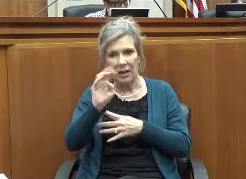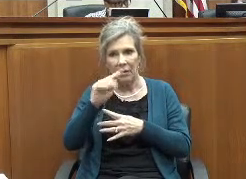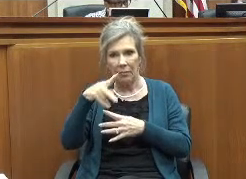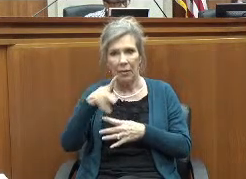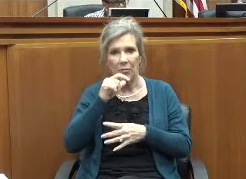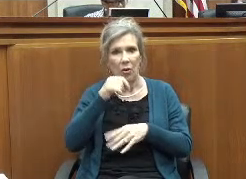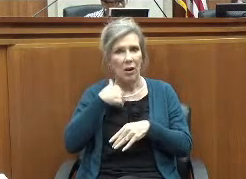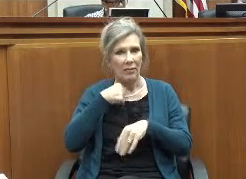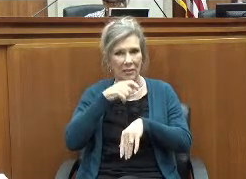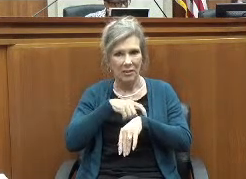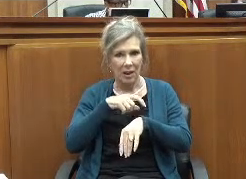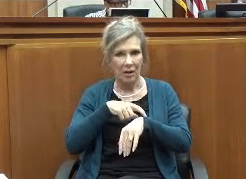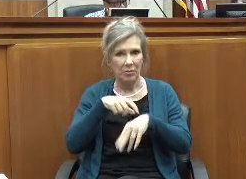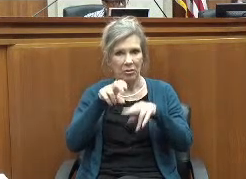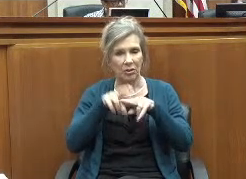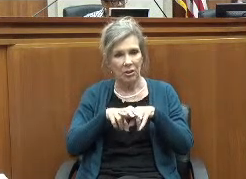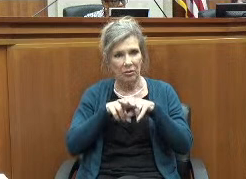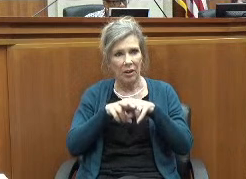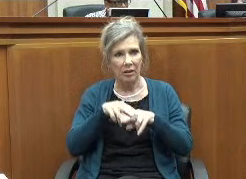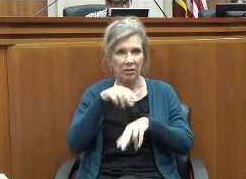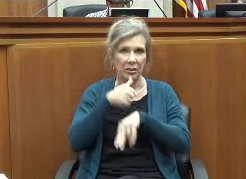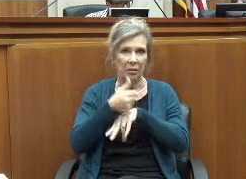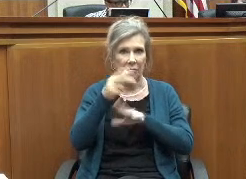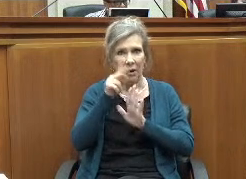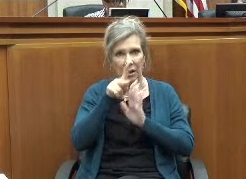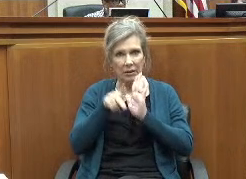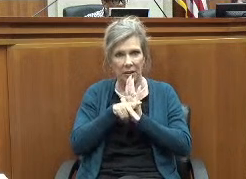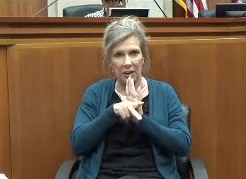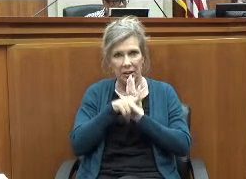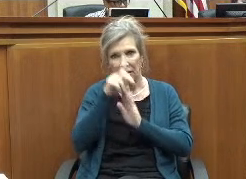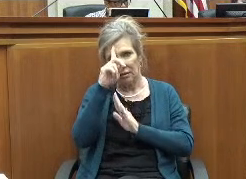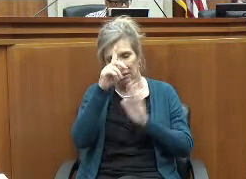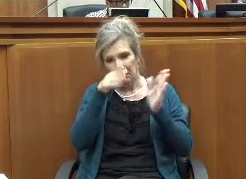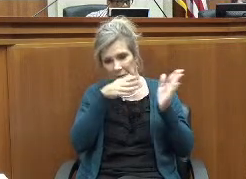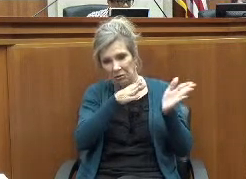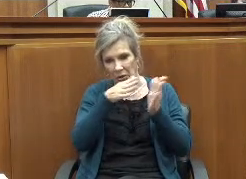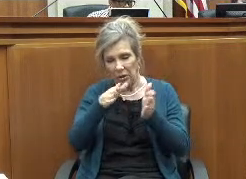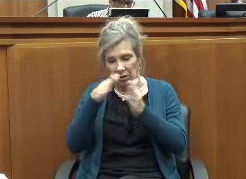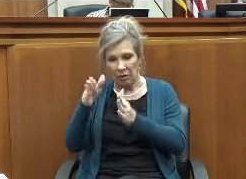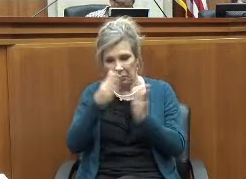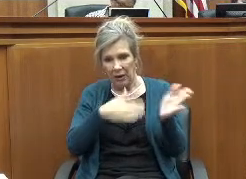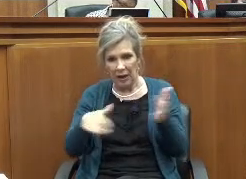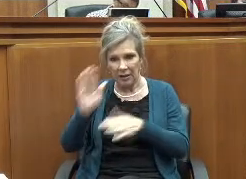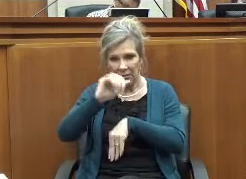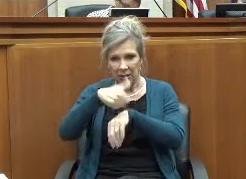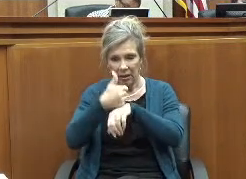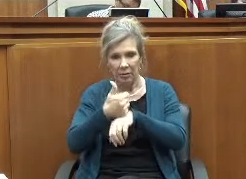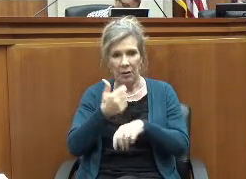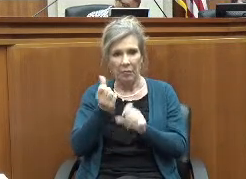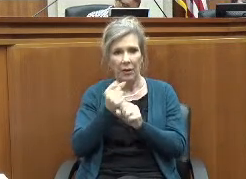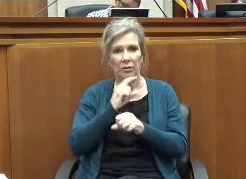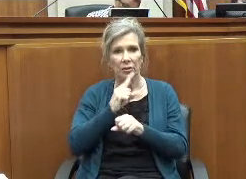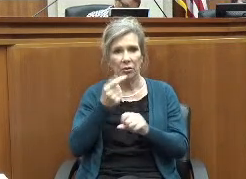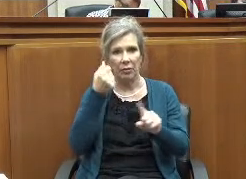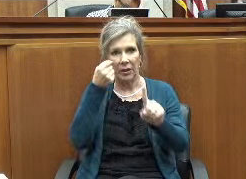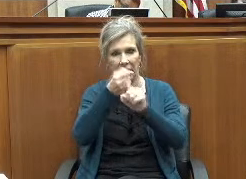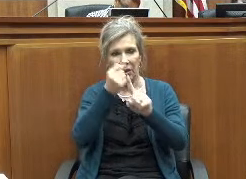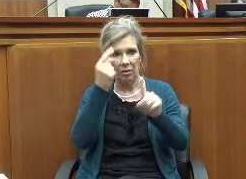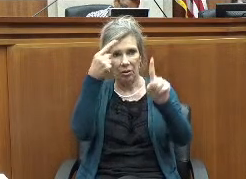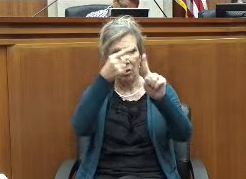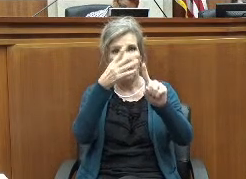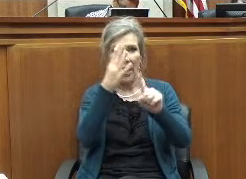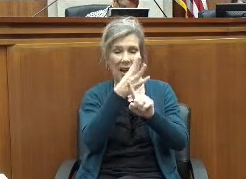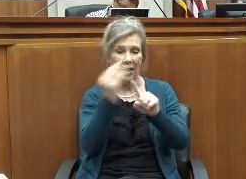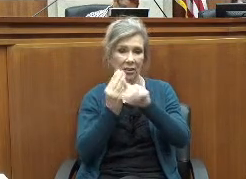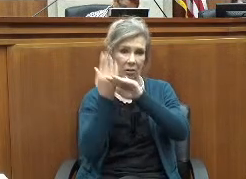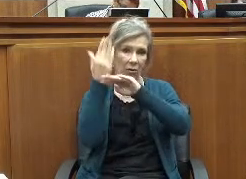do, often sit around, set policy, put strategic plans in place to make sure that we really do not just hit our goals, but exceed them. They